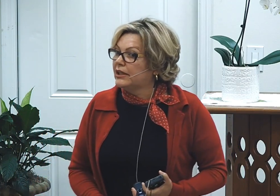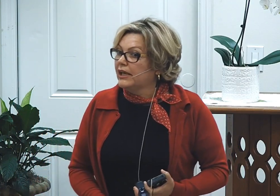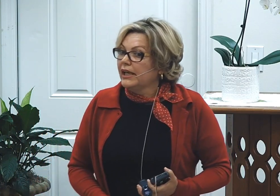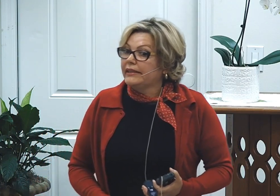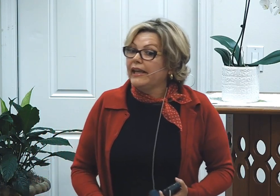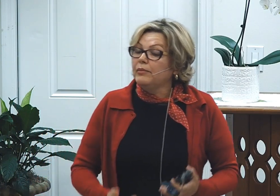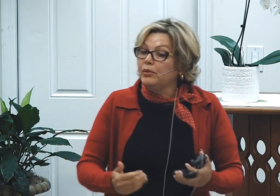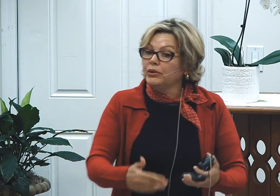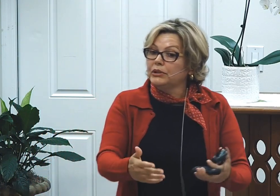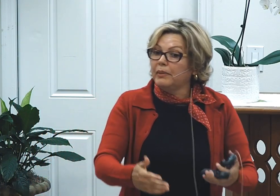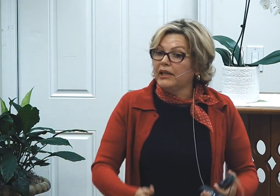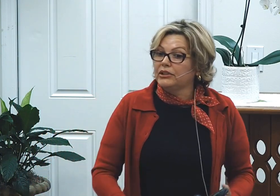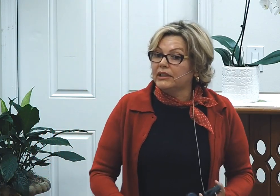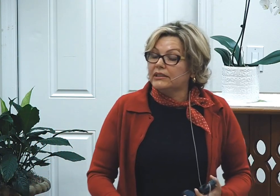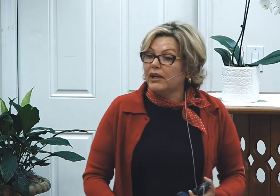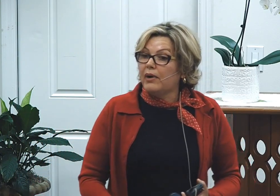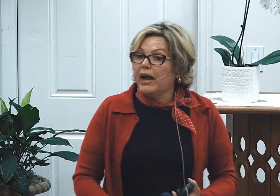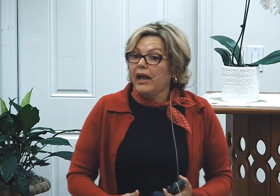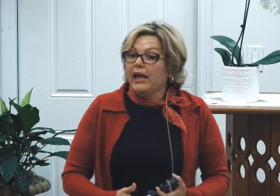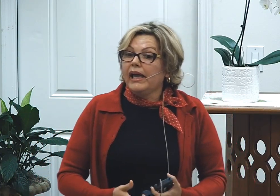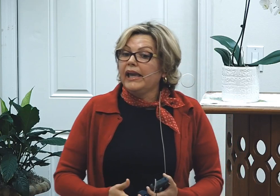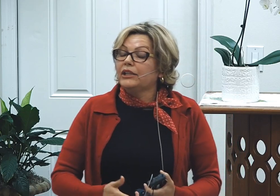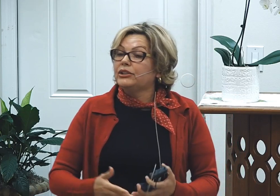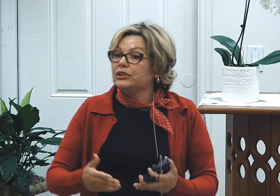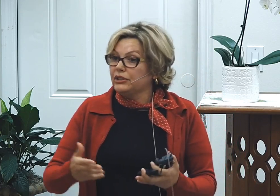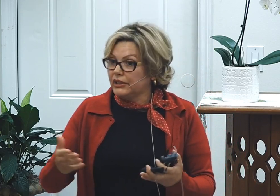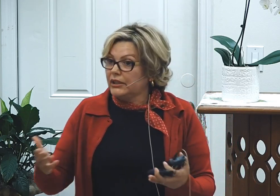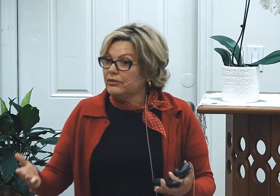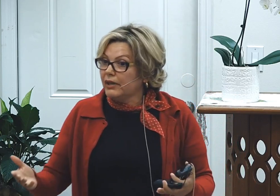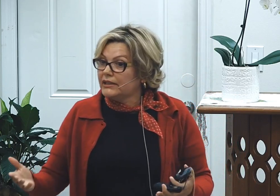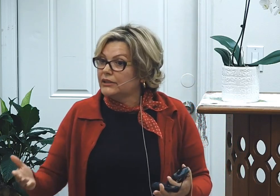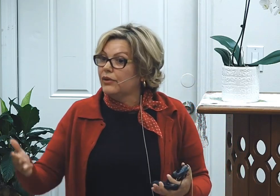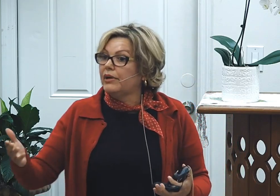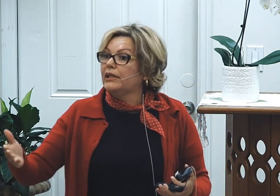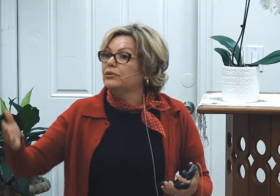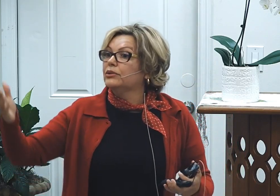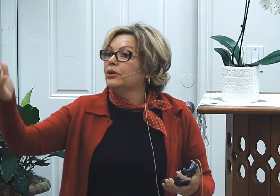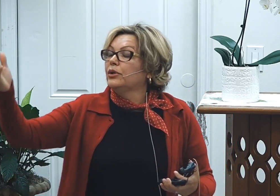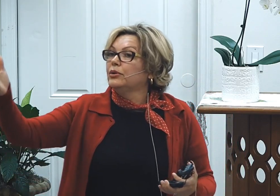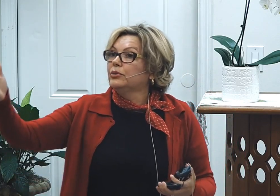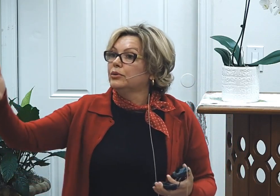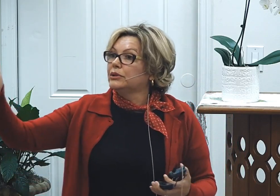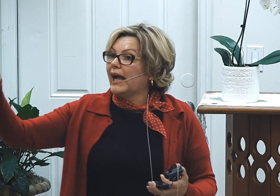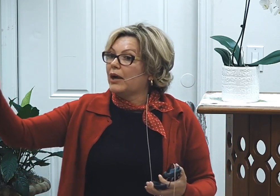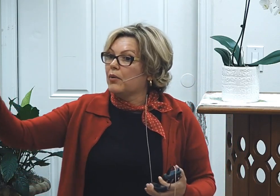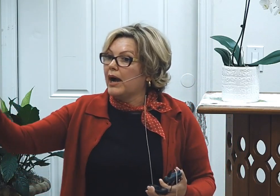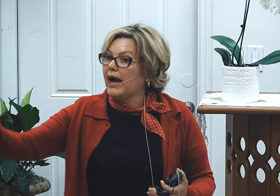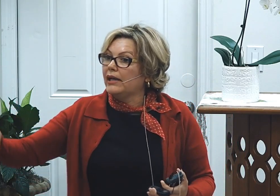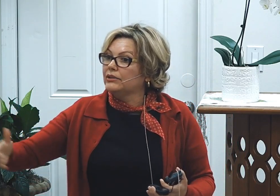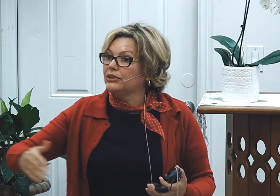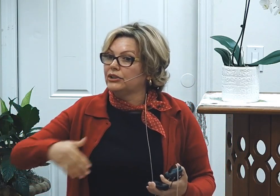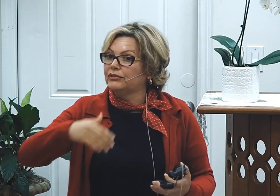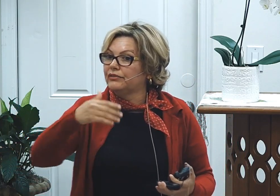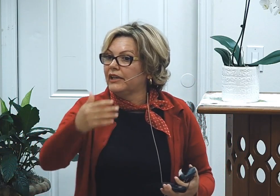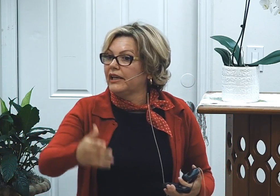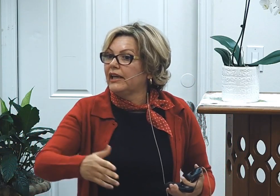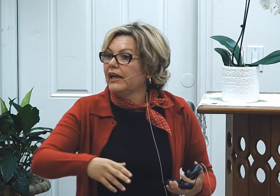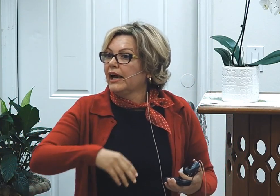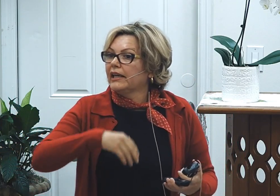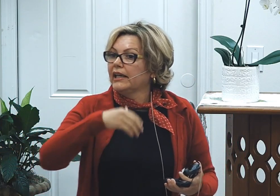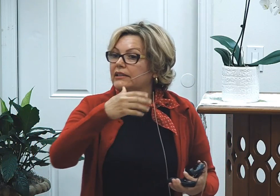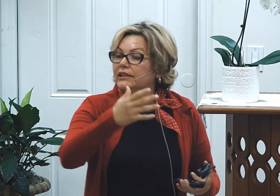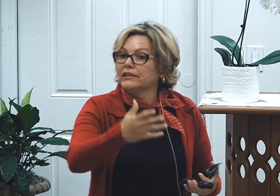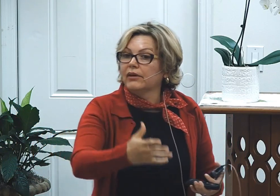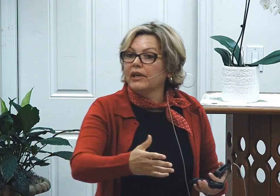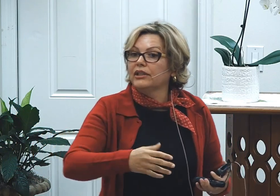trying to fish because there is not enough fish. There are many fish that have been going extinct.